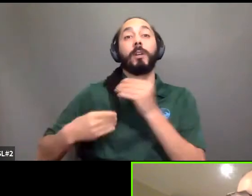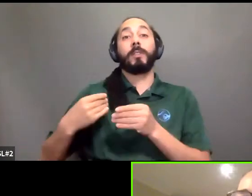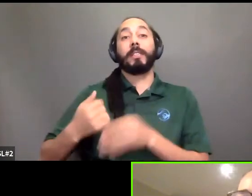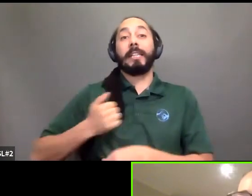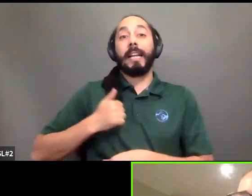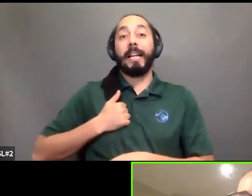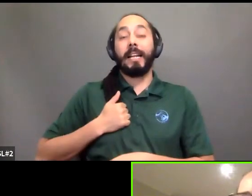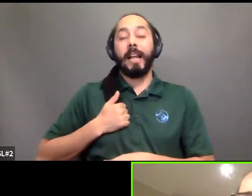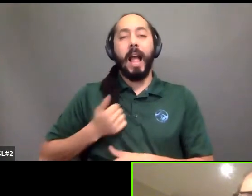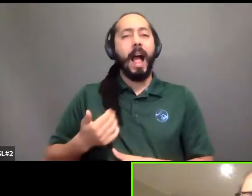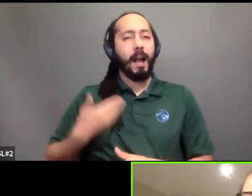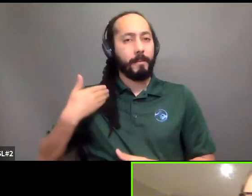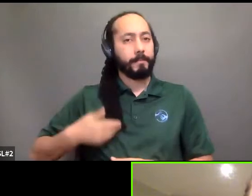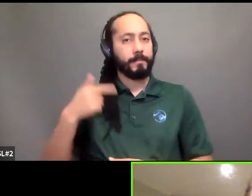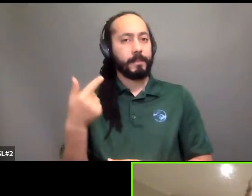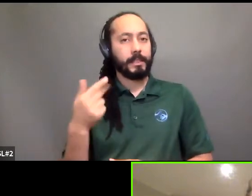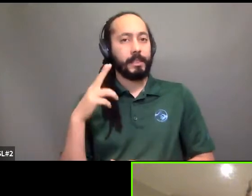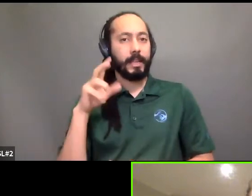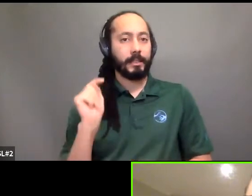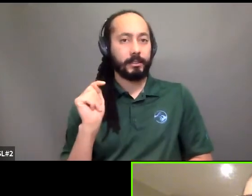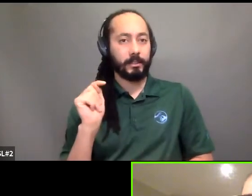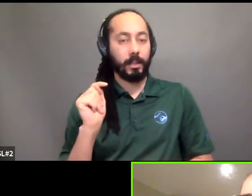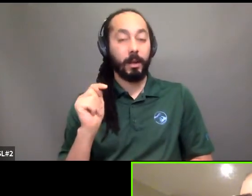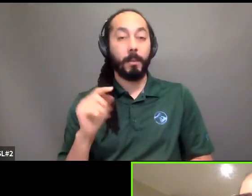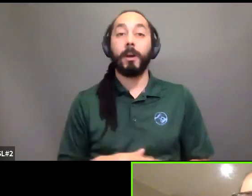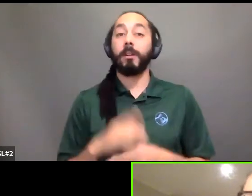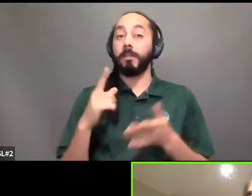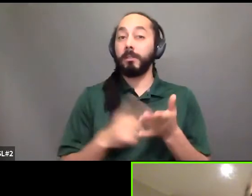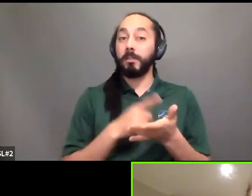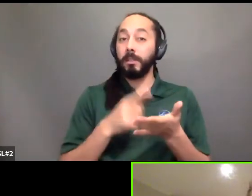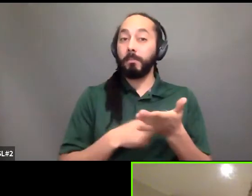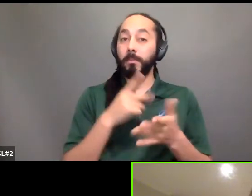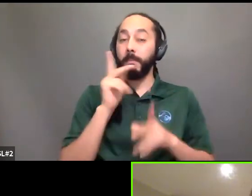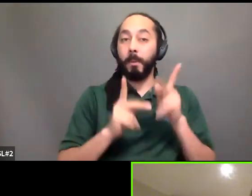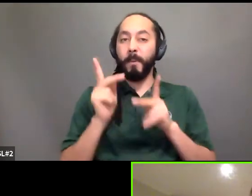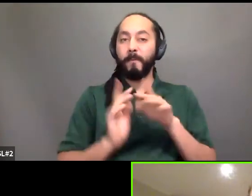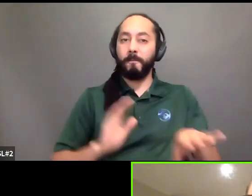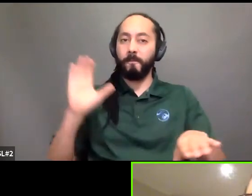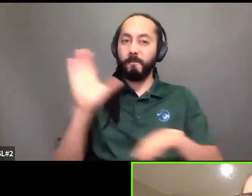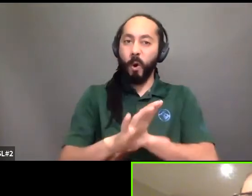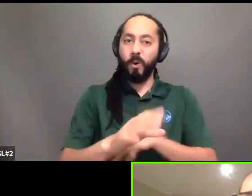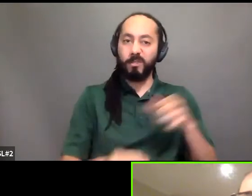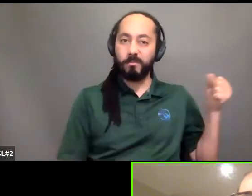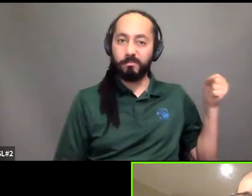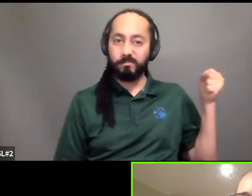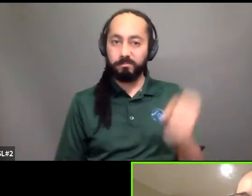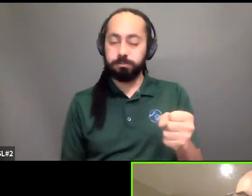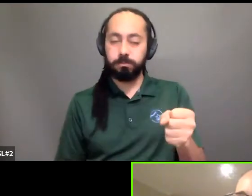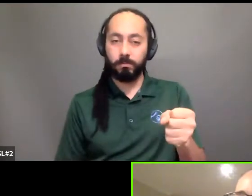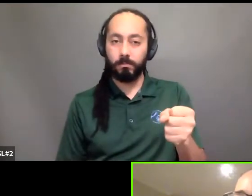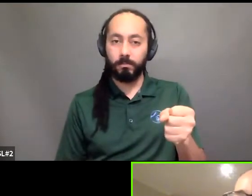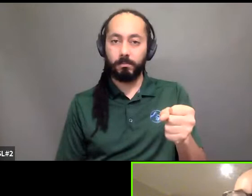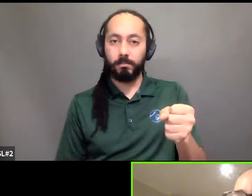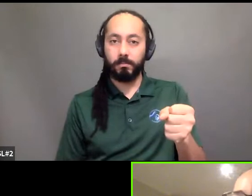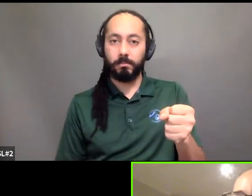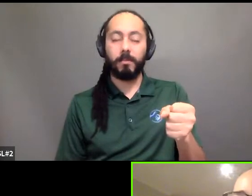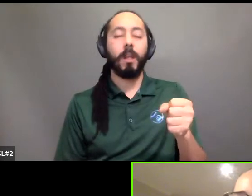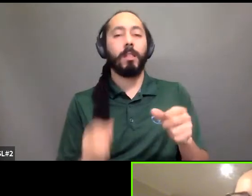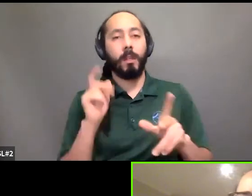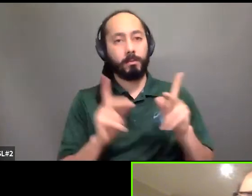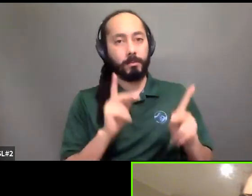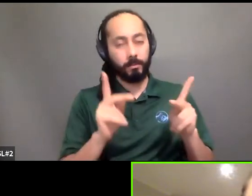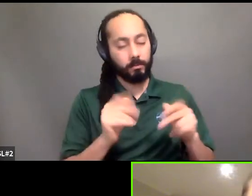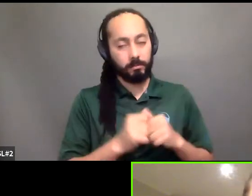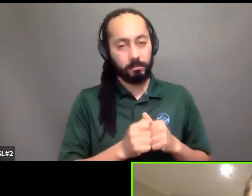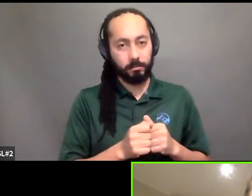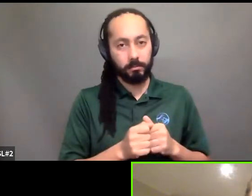but sometimes we're also involuntary accessories to a violent occupying force. And of